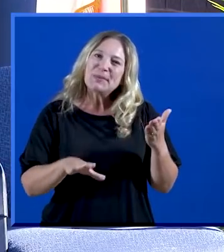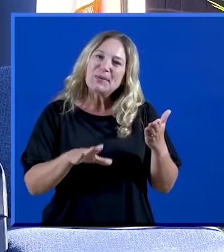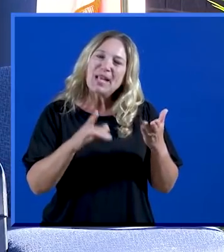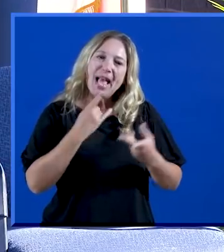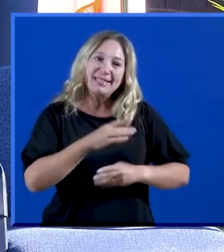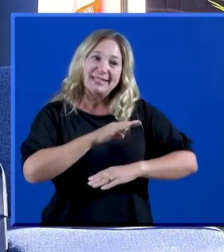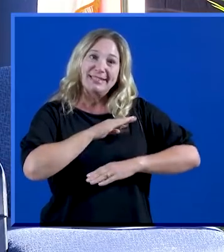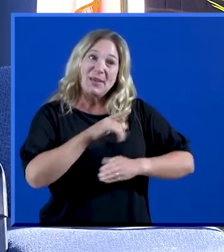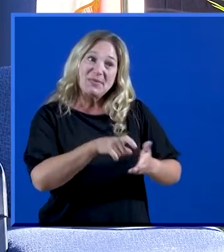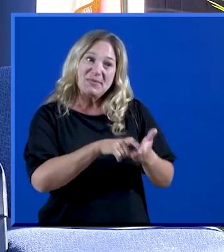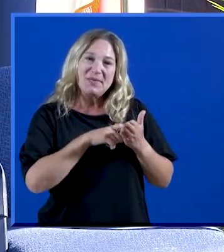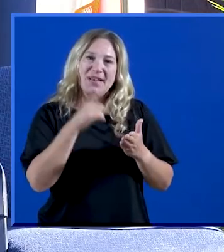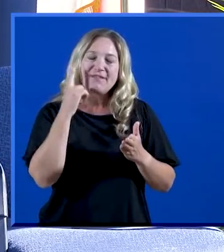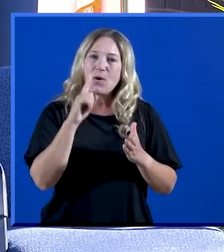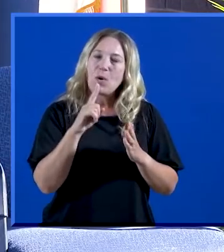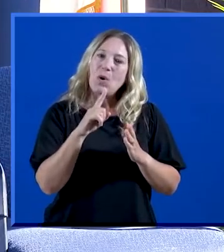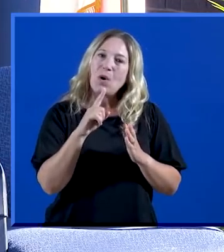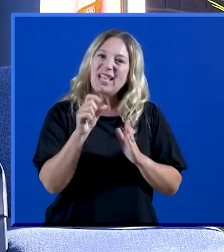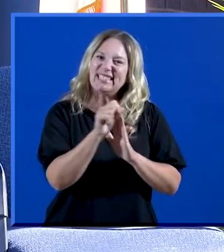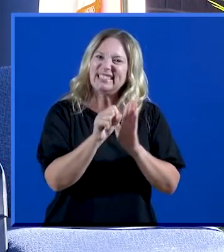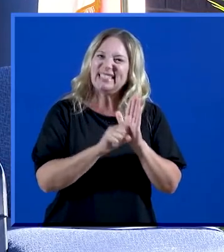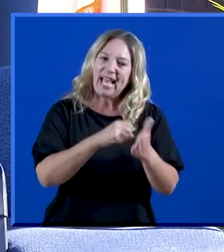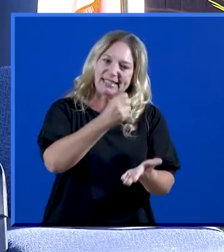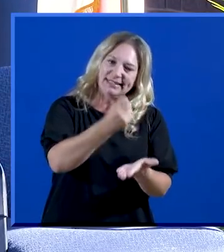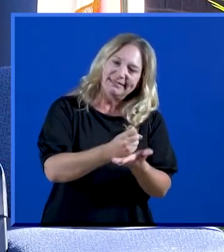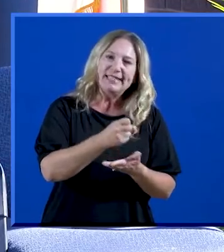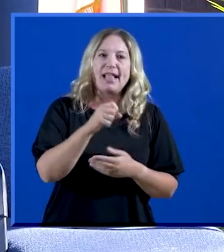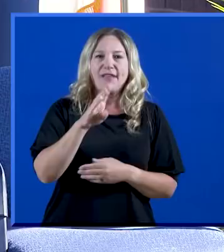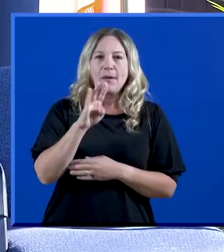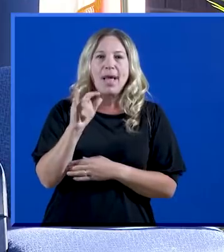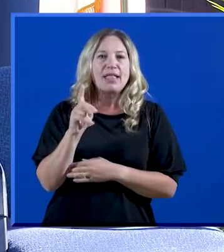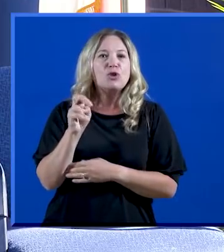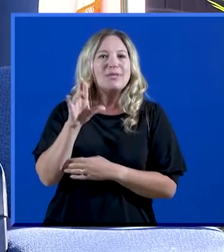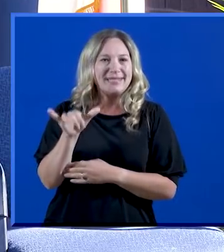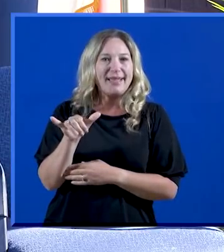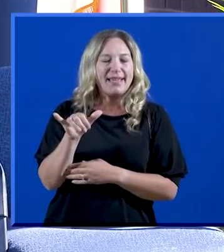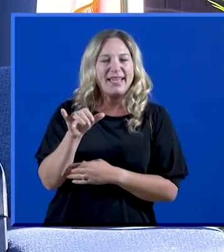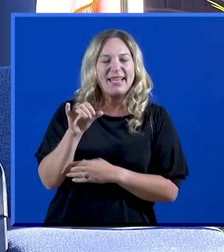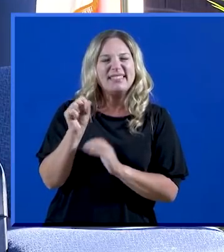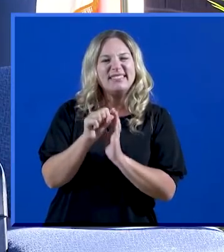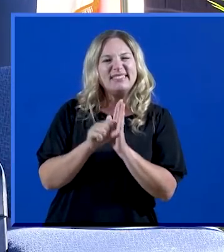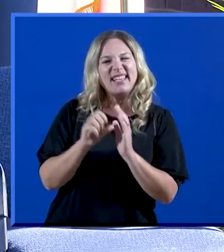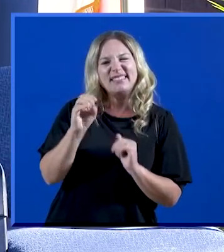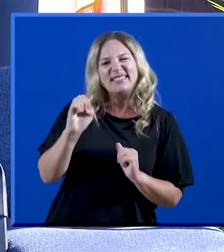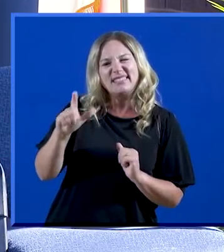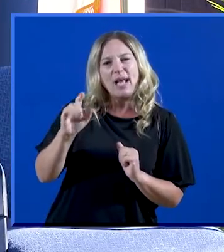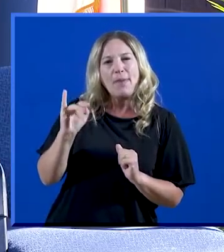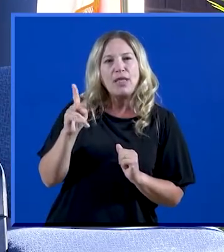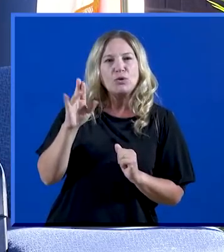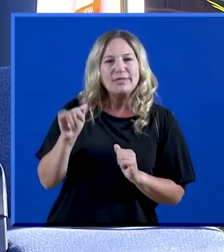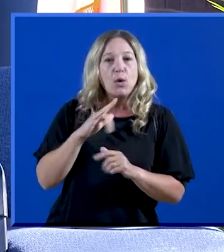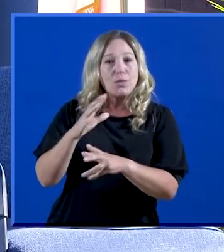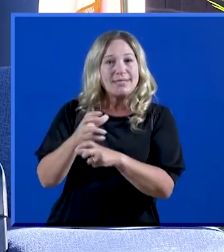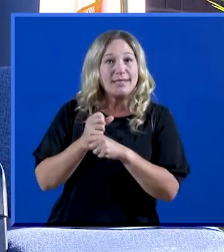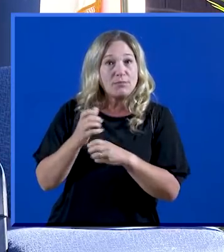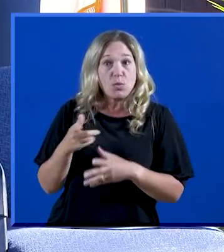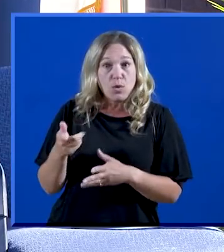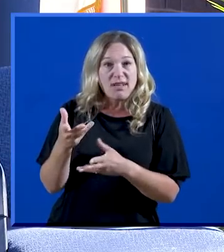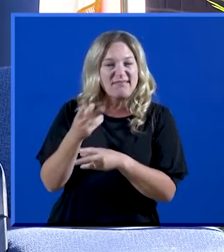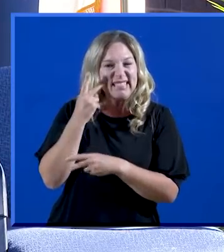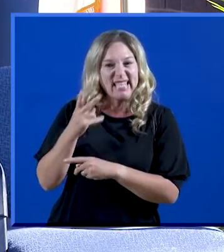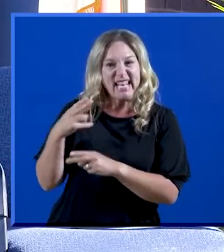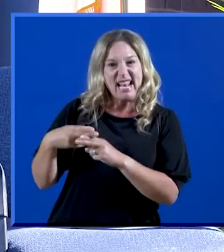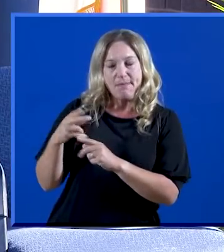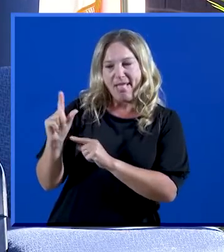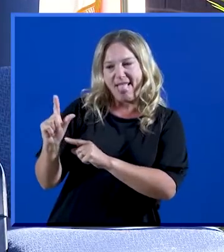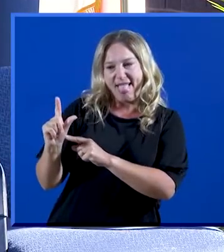have completed the requirements for the State Seal of Biliteracy. State Seal of Biliteracy recipients have an L next